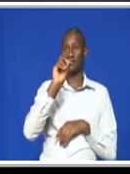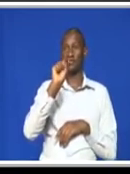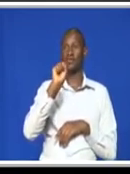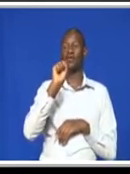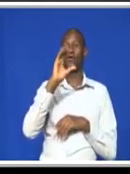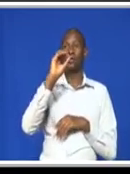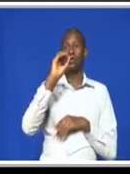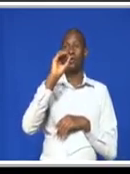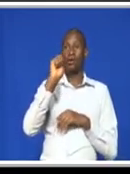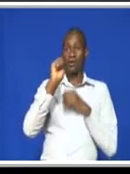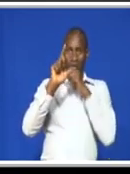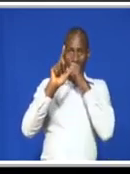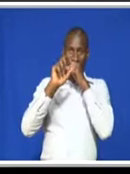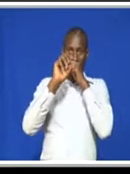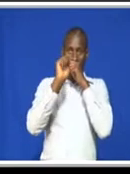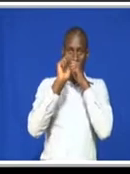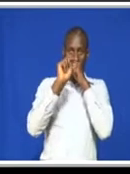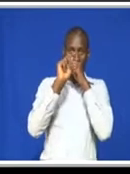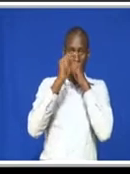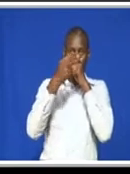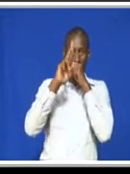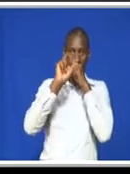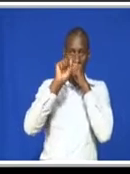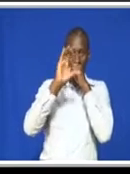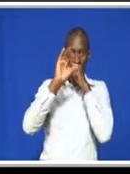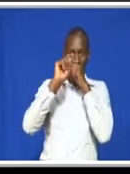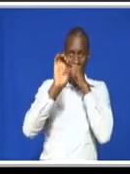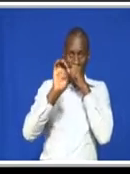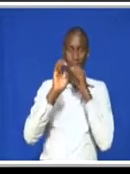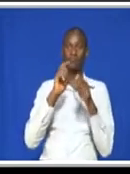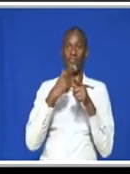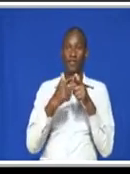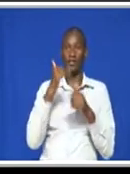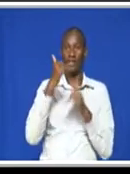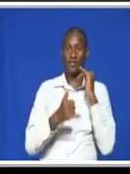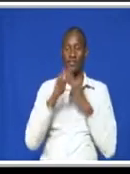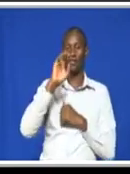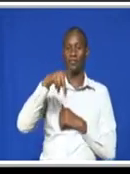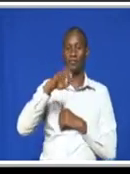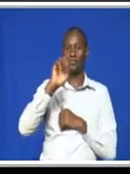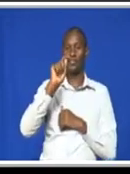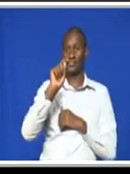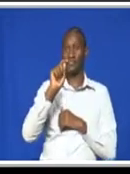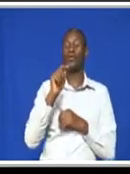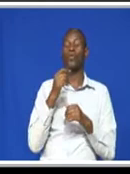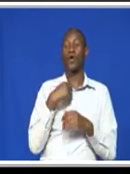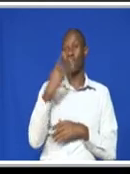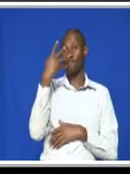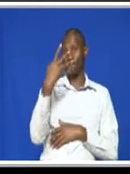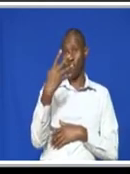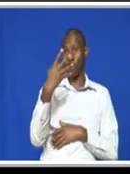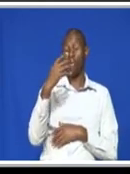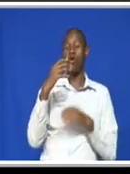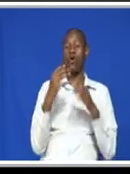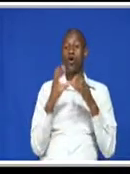Thirdly, we have got what we refer to as anthracite coal. And lastly, we have got what we call peat. So we have got 4 types of